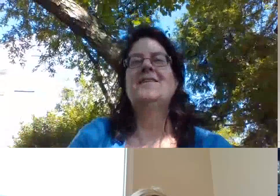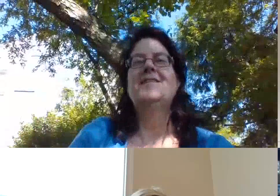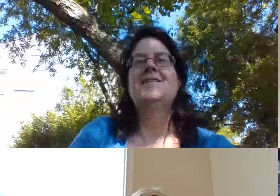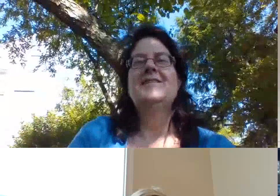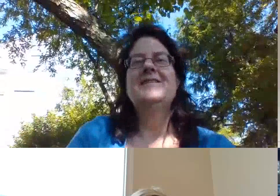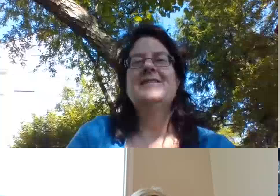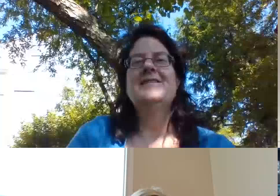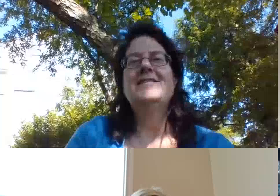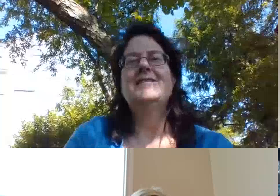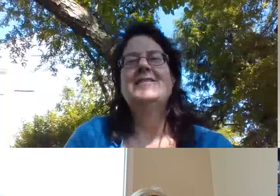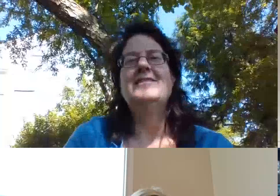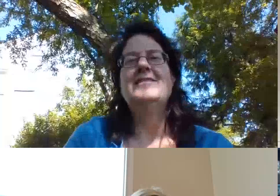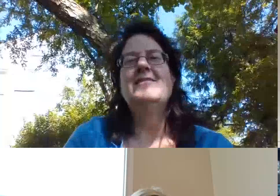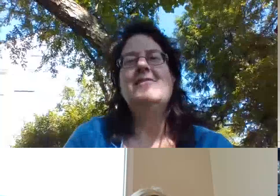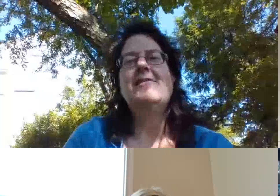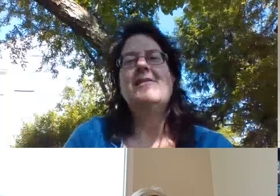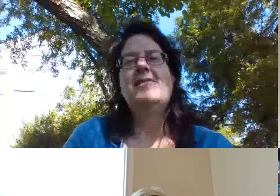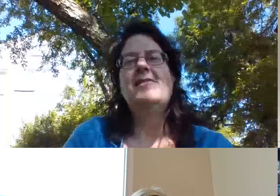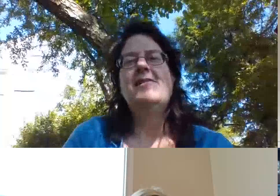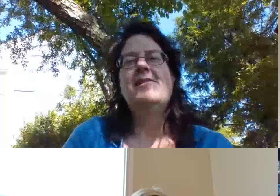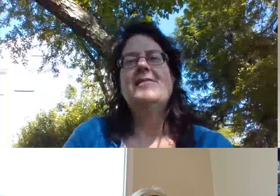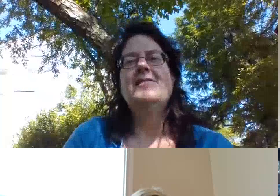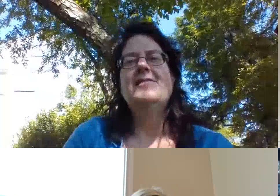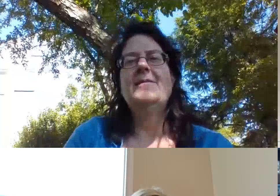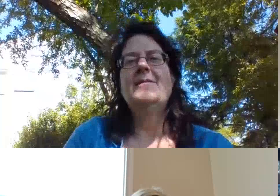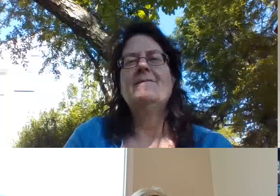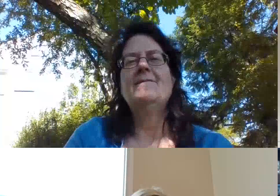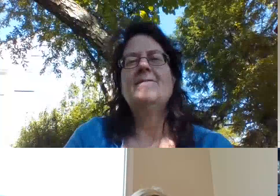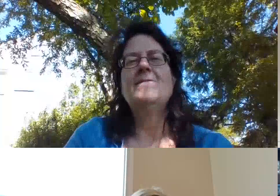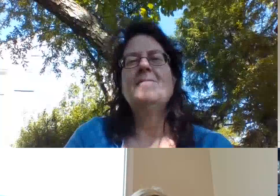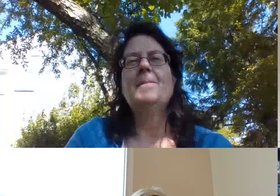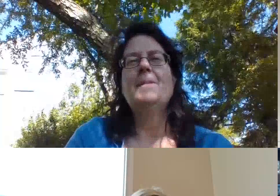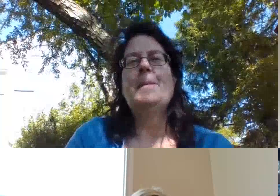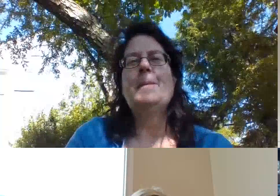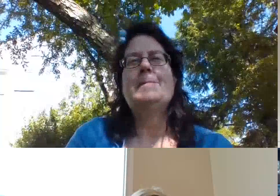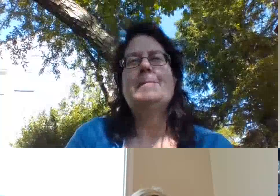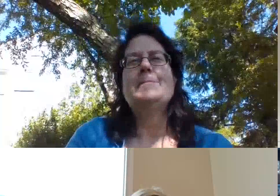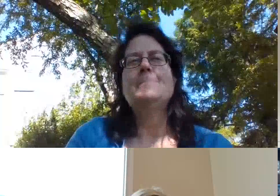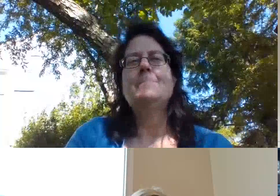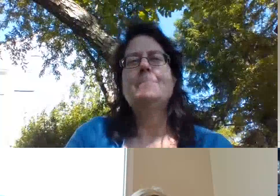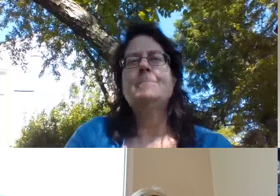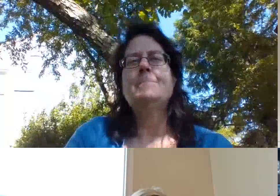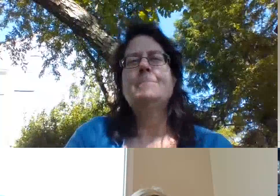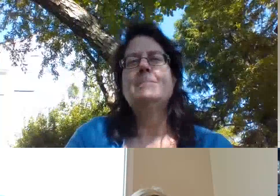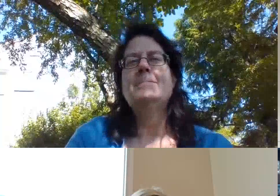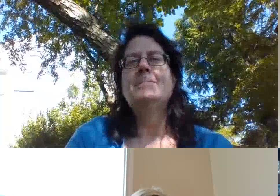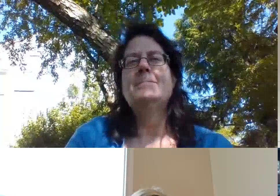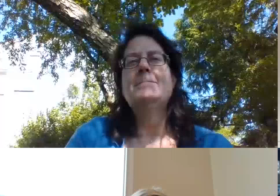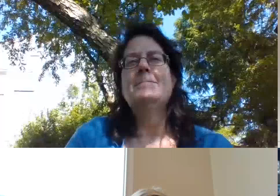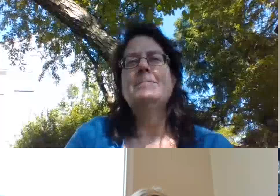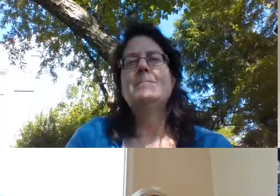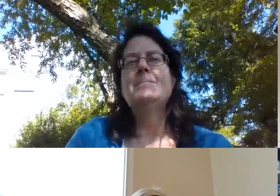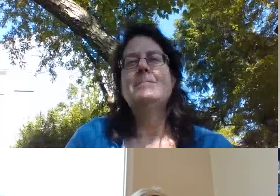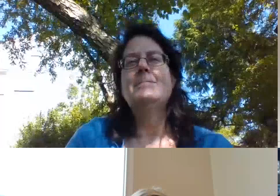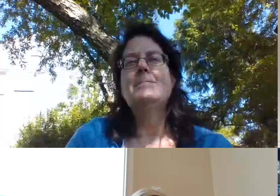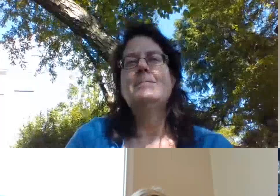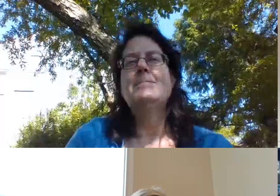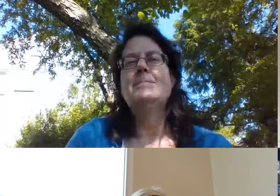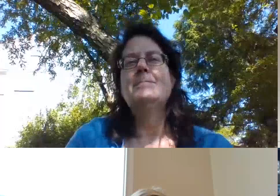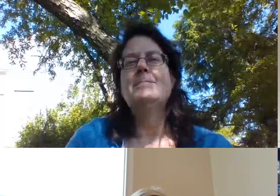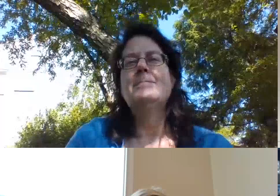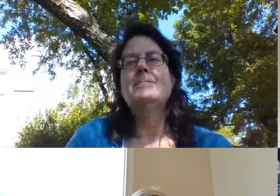just go ahead real quick and see, make sure. So I'm going to... Yeah, I thought I added everybody, but I